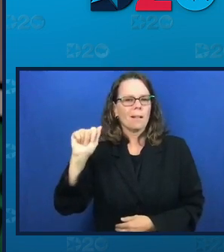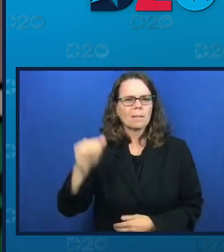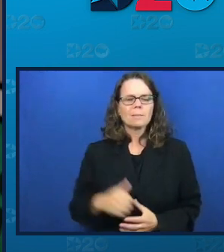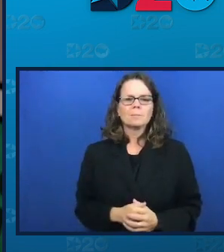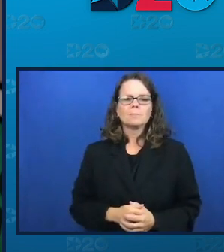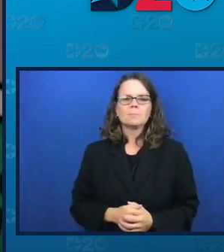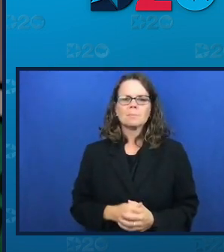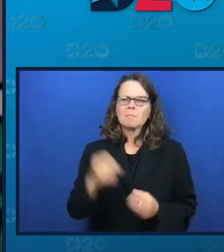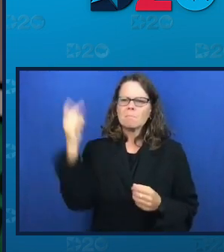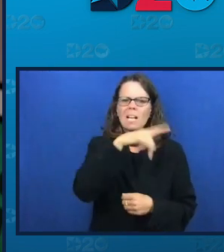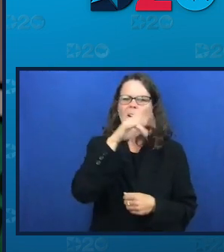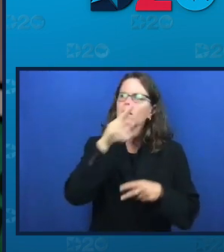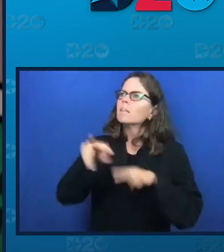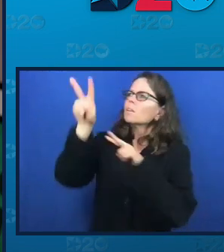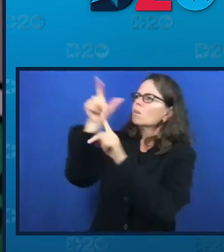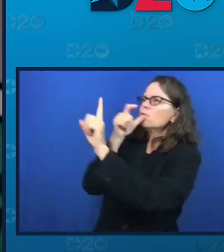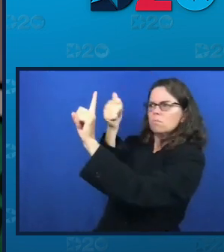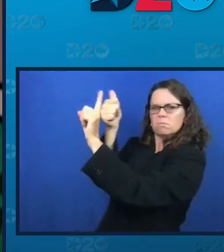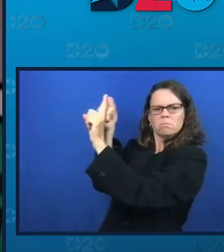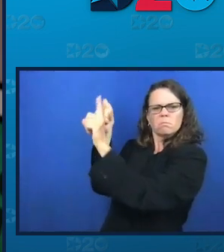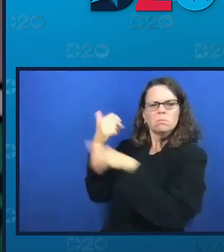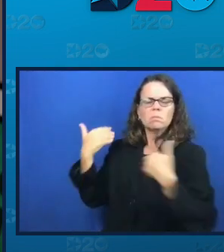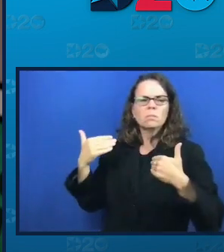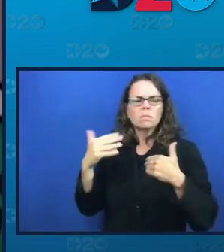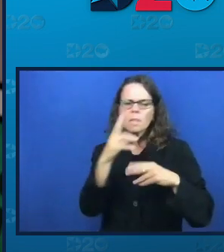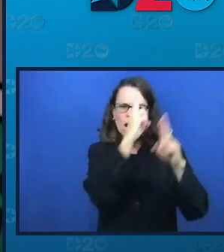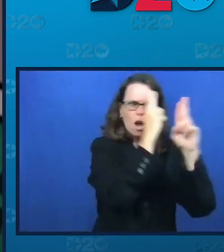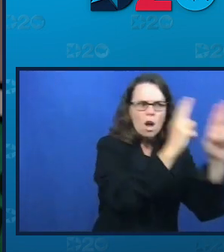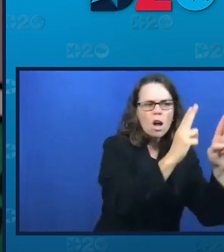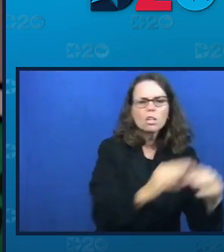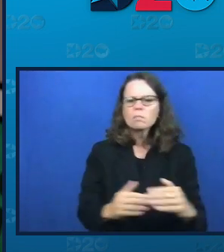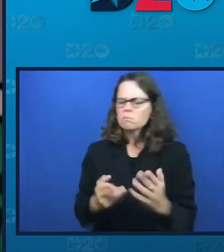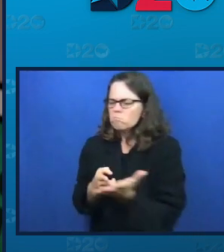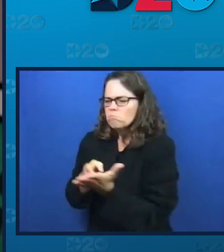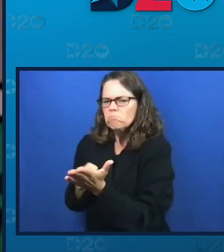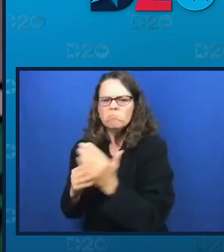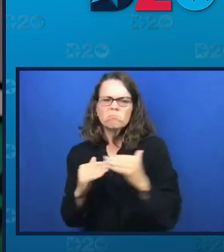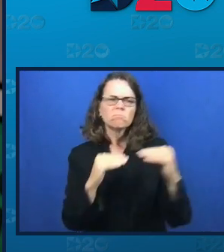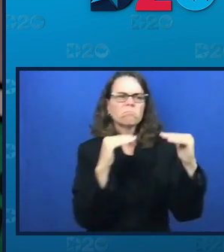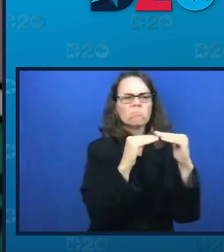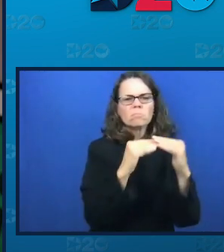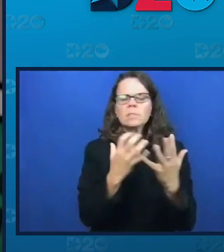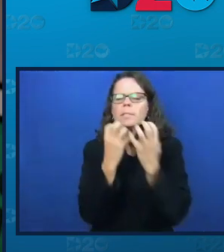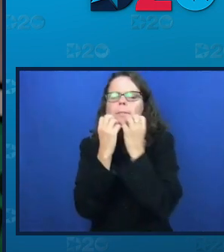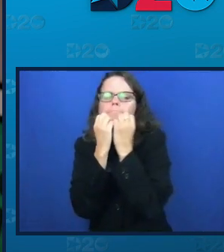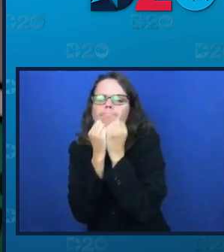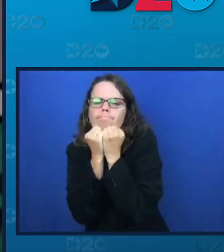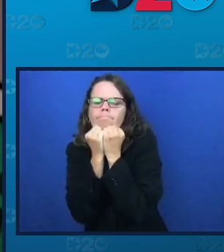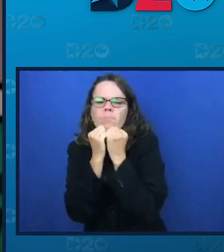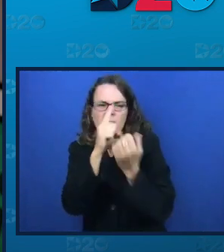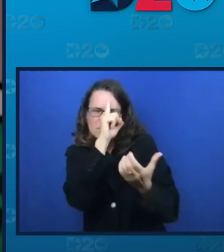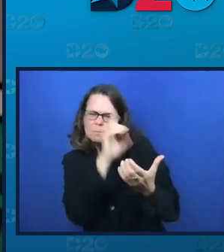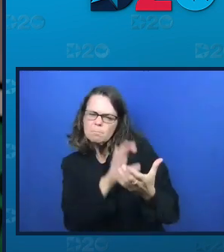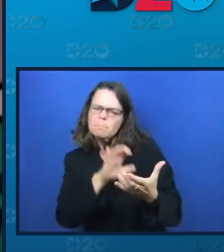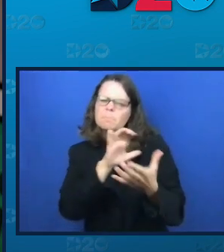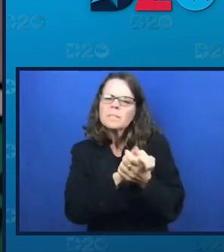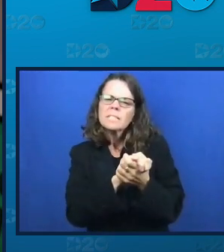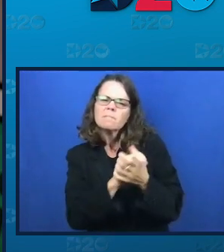their hearts and believe that the lives of my four Black children